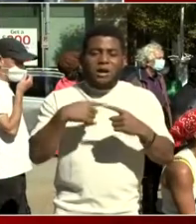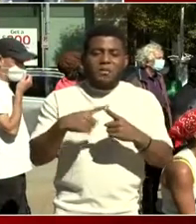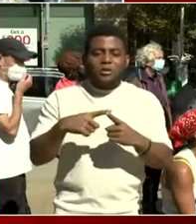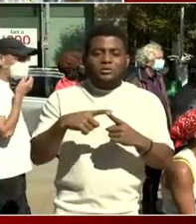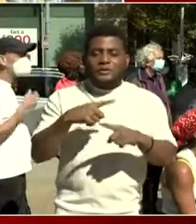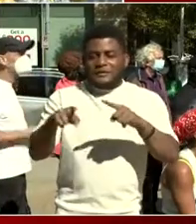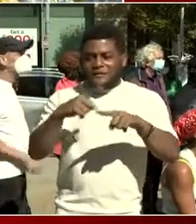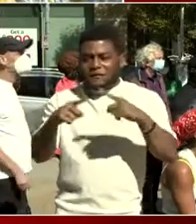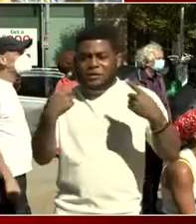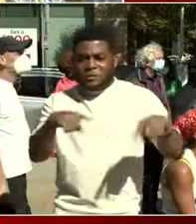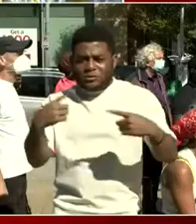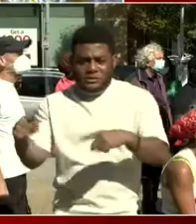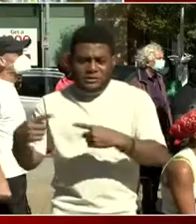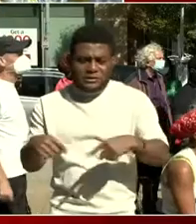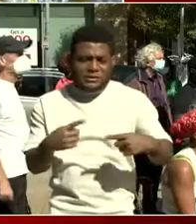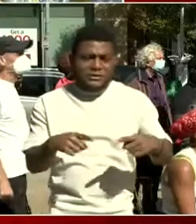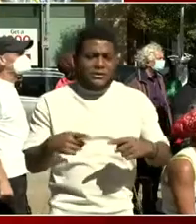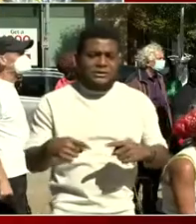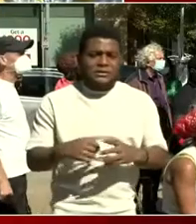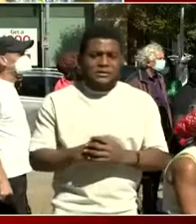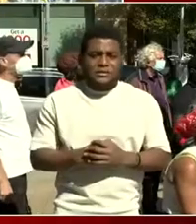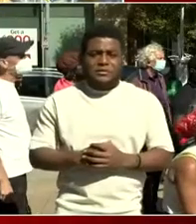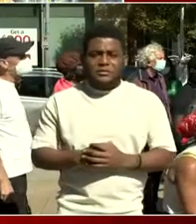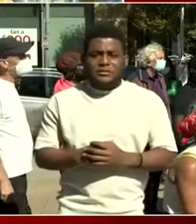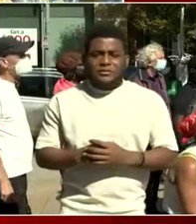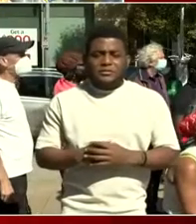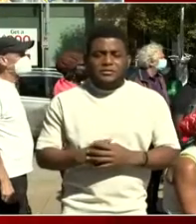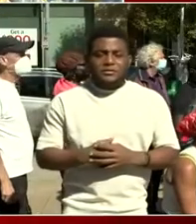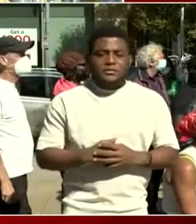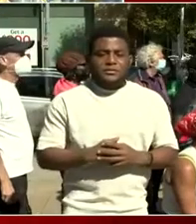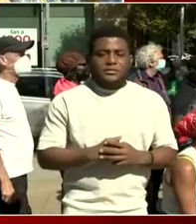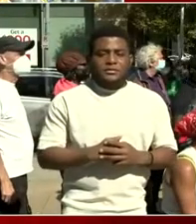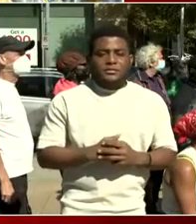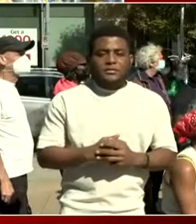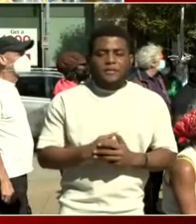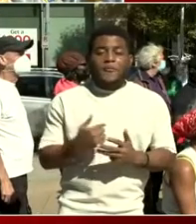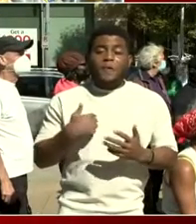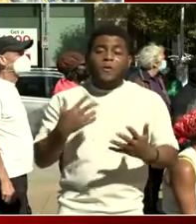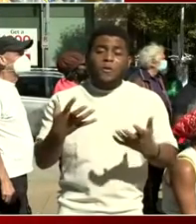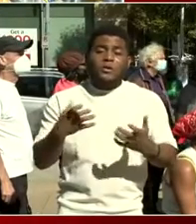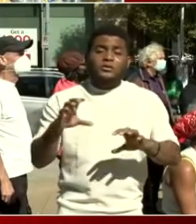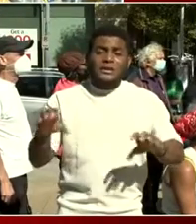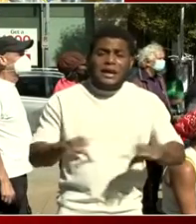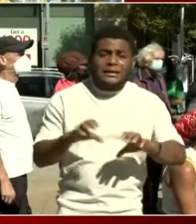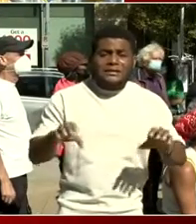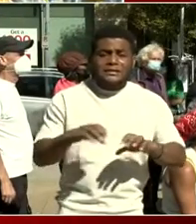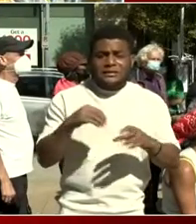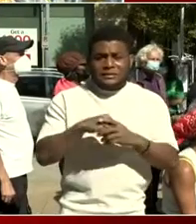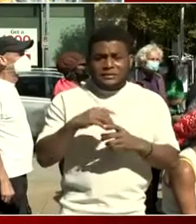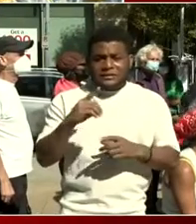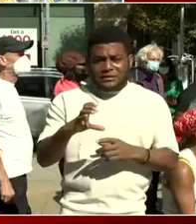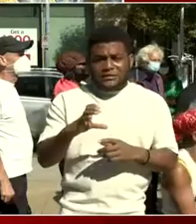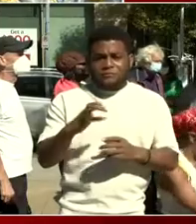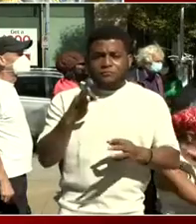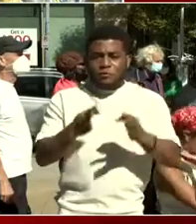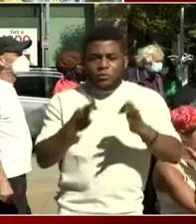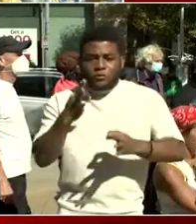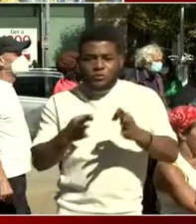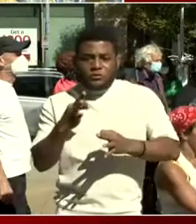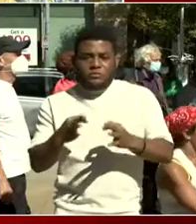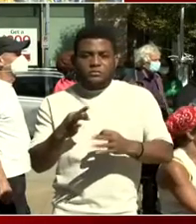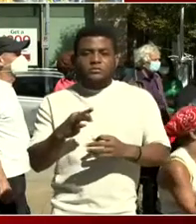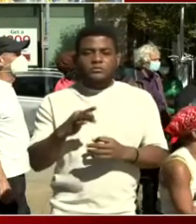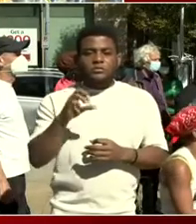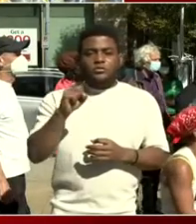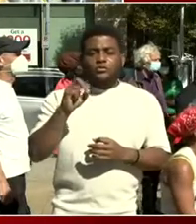Liu was how active the different courts are. The Superior Court and the Federal Court, if they are